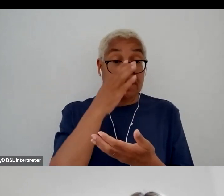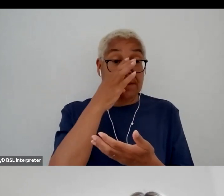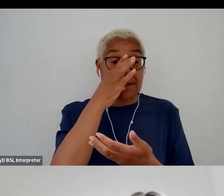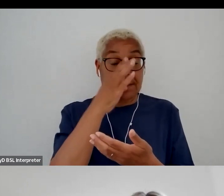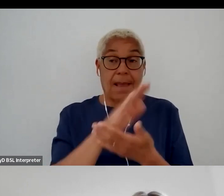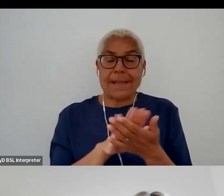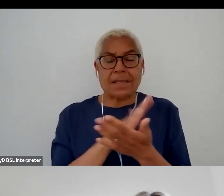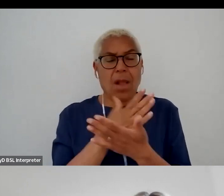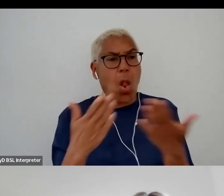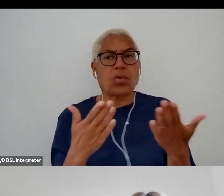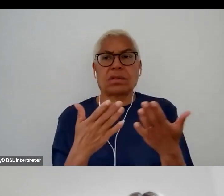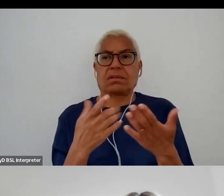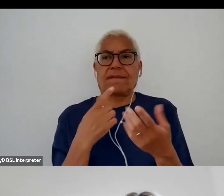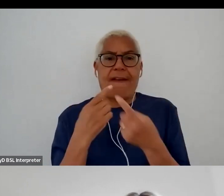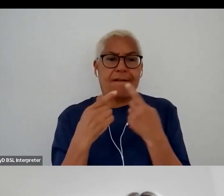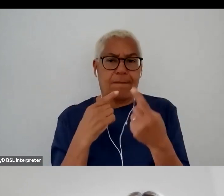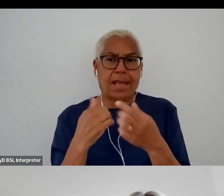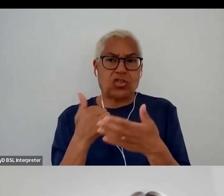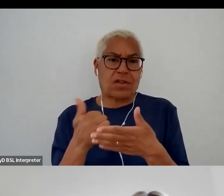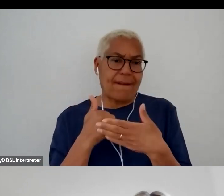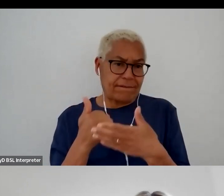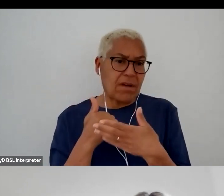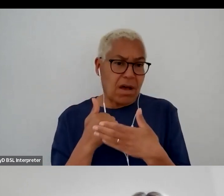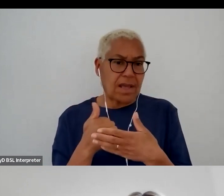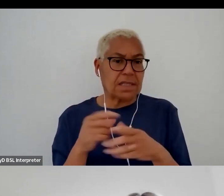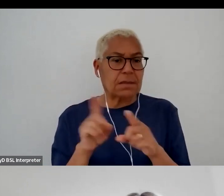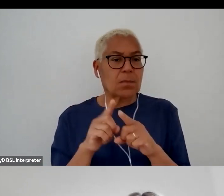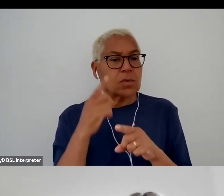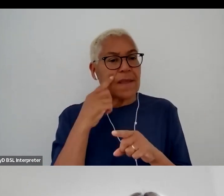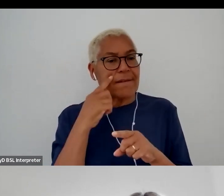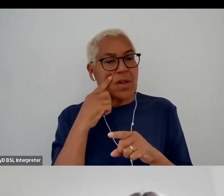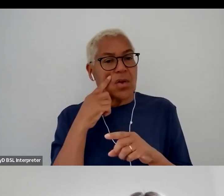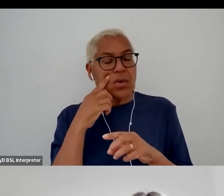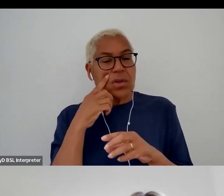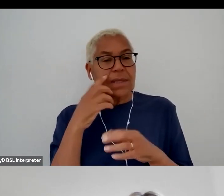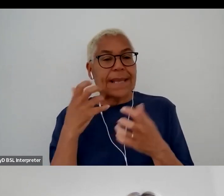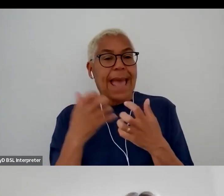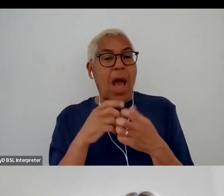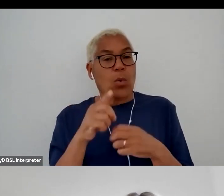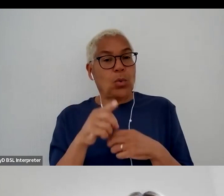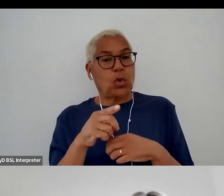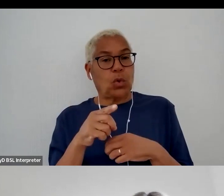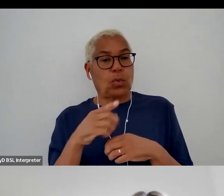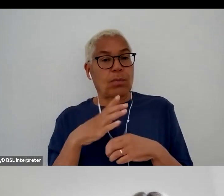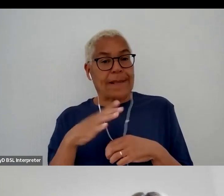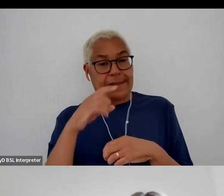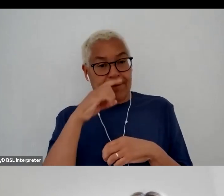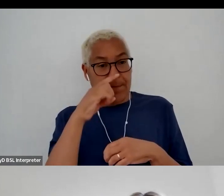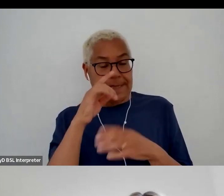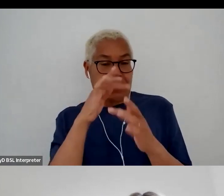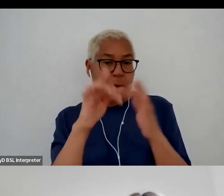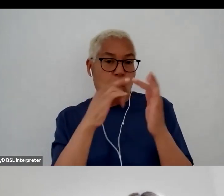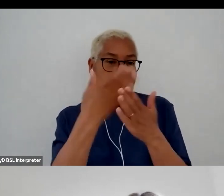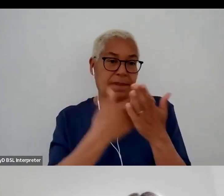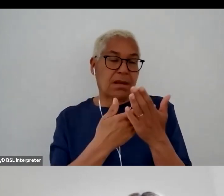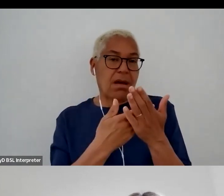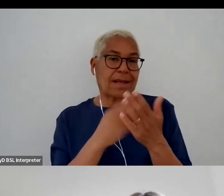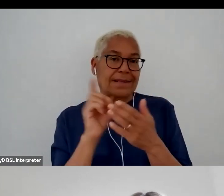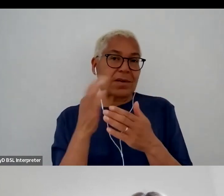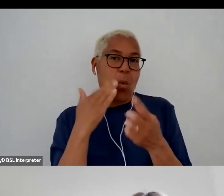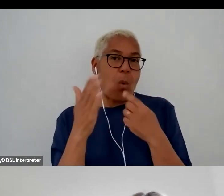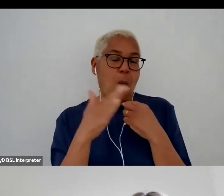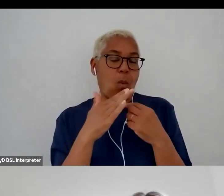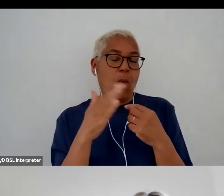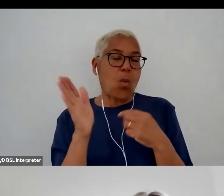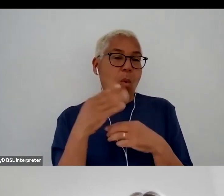advice, and do have a look at the How Are You Peterborough website as well, because that's a directory of everything that's out there to help people